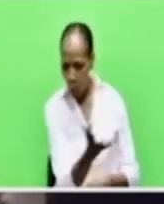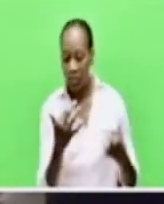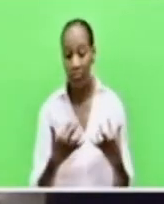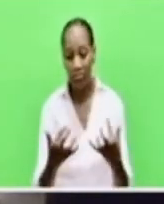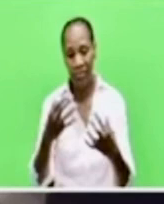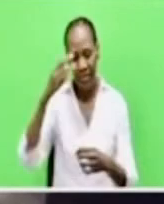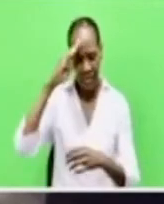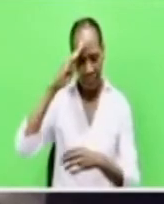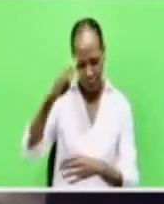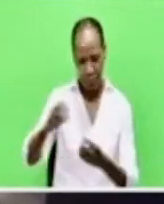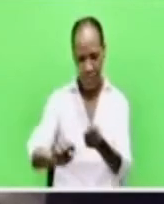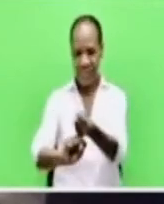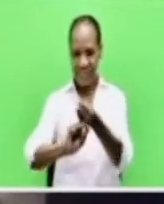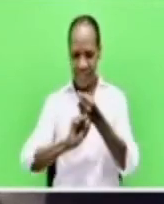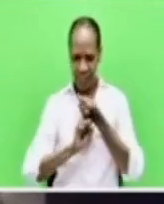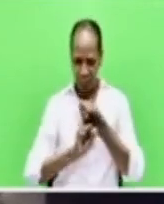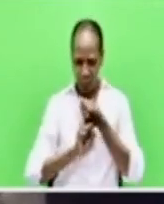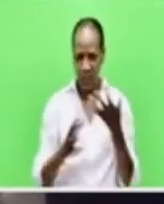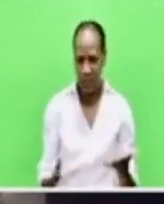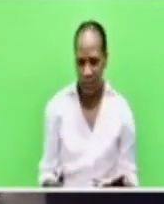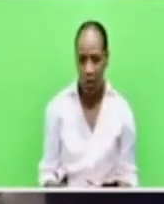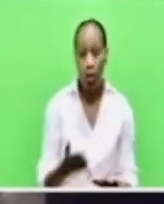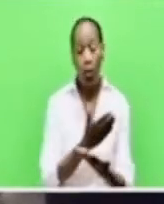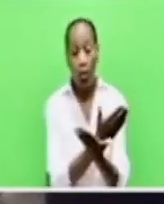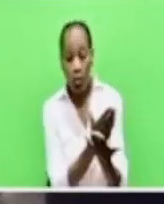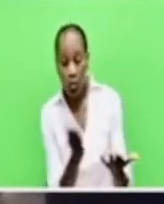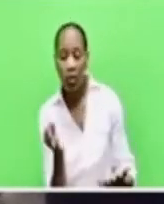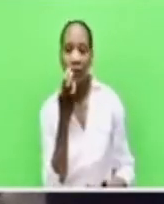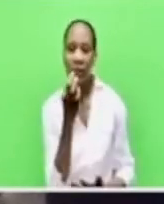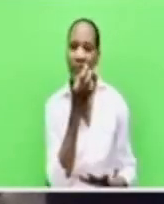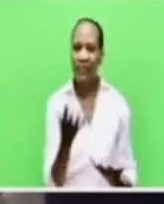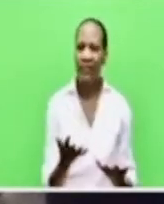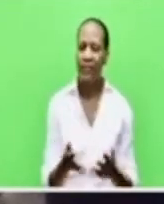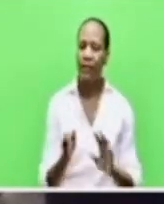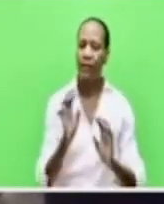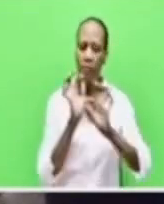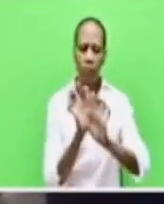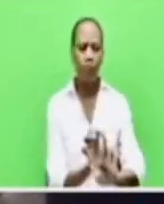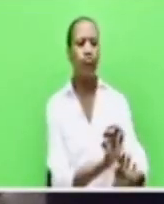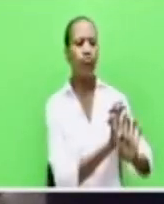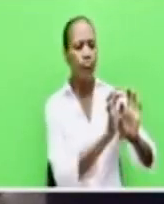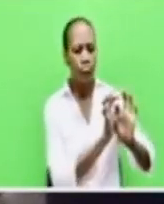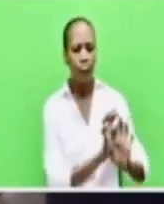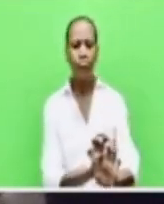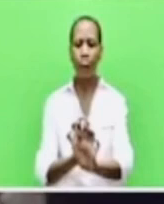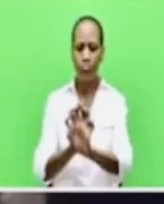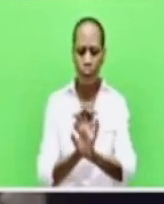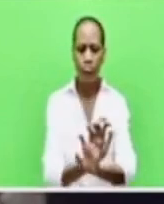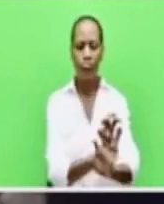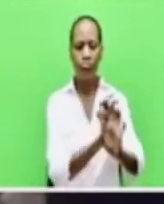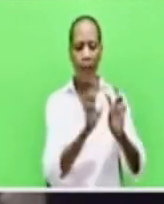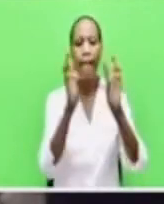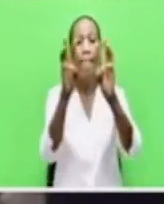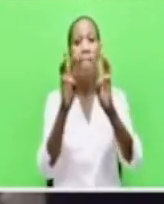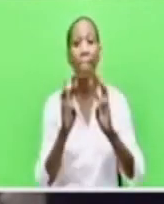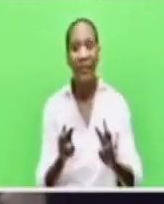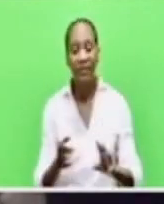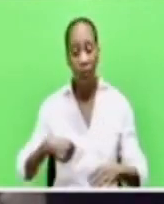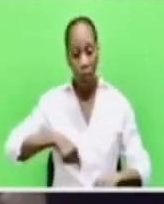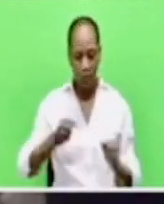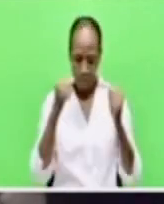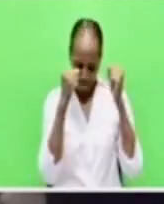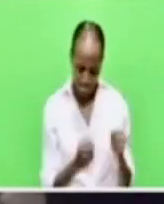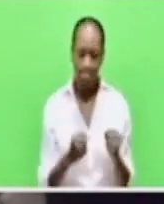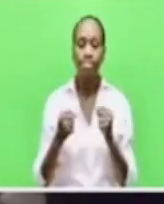we salute you, all protesters, for their discipline and commitment to peaceful protest. We remain